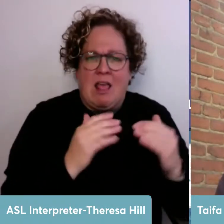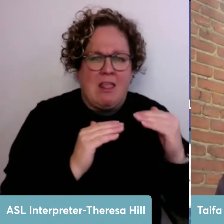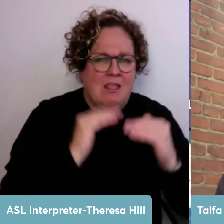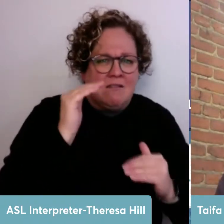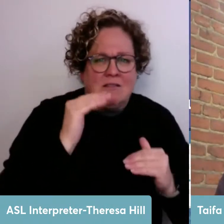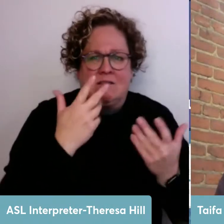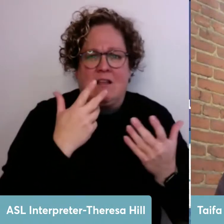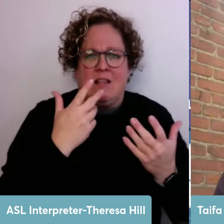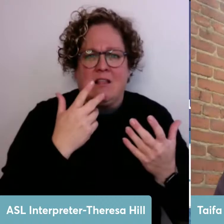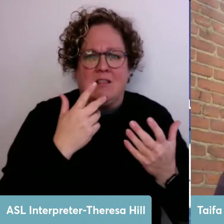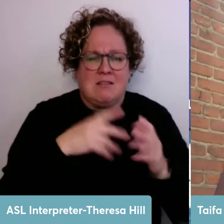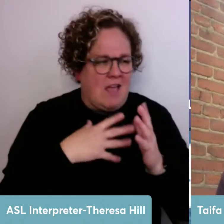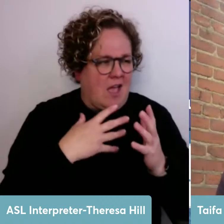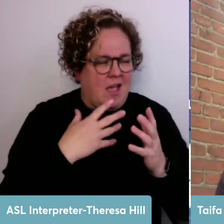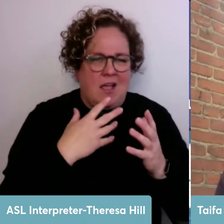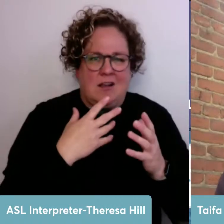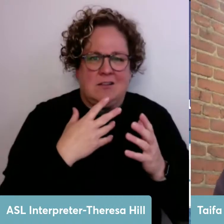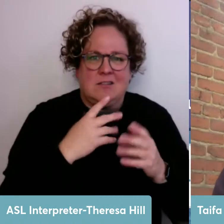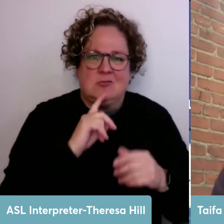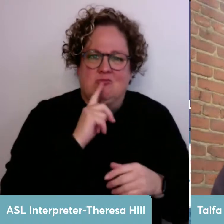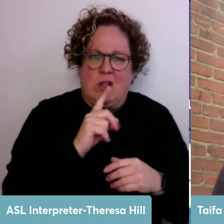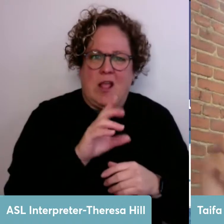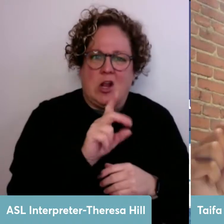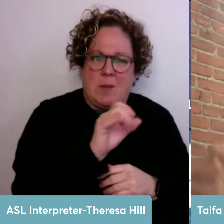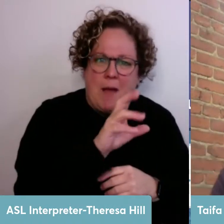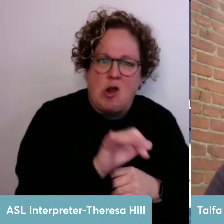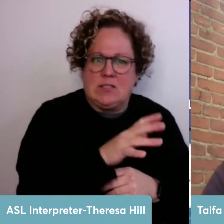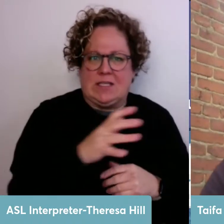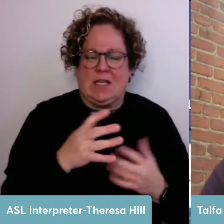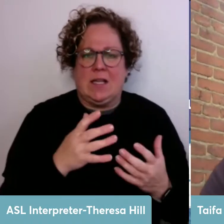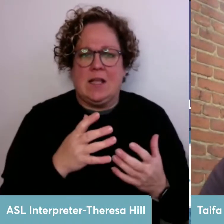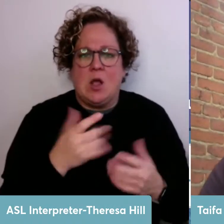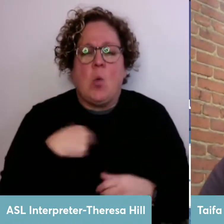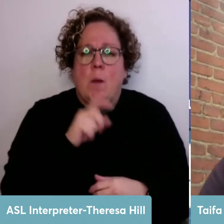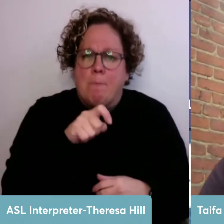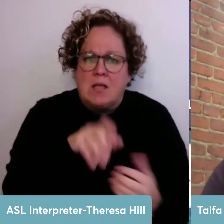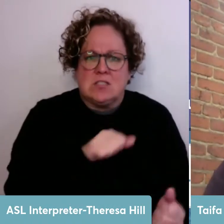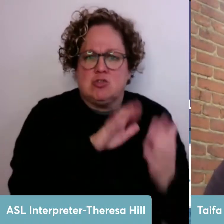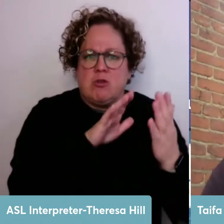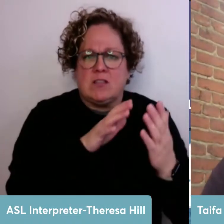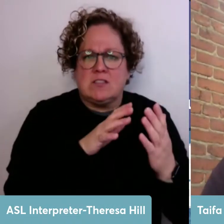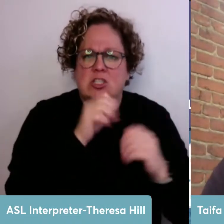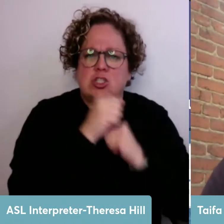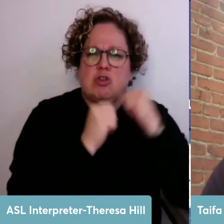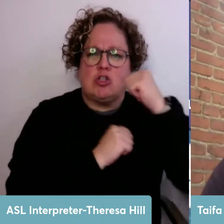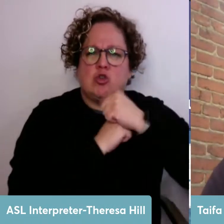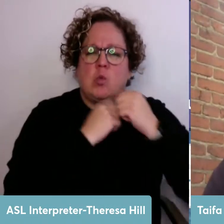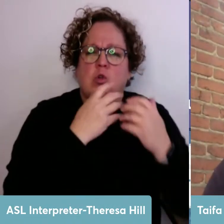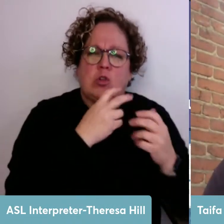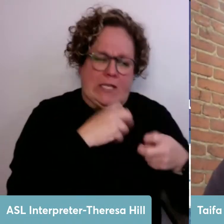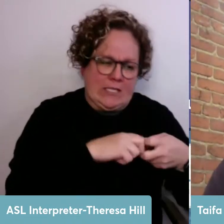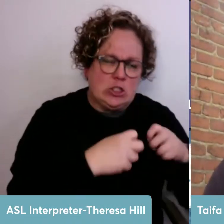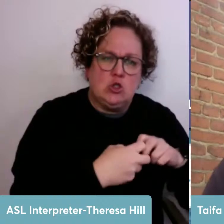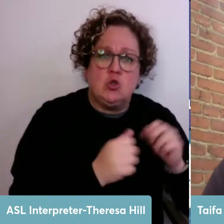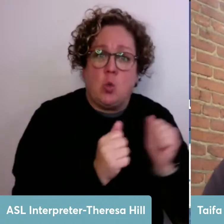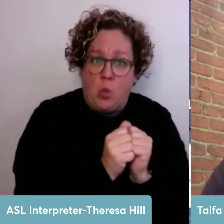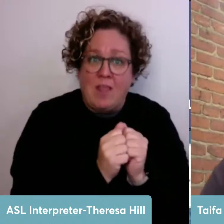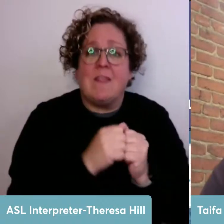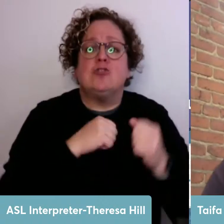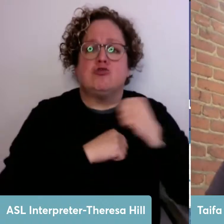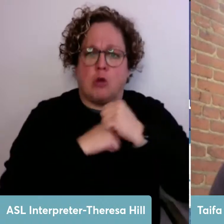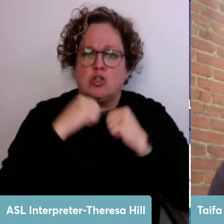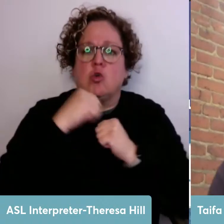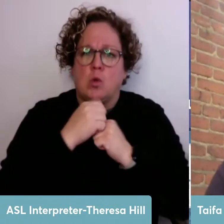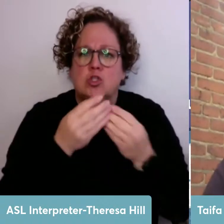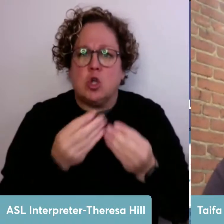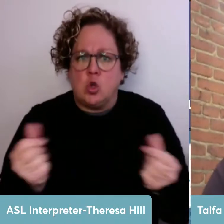our democracy. We must address these structural issues with structural solutions head on